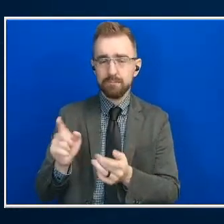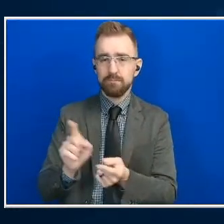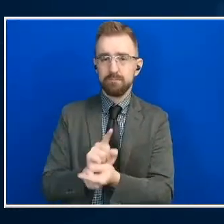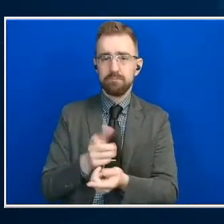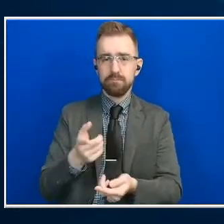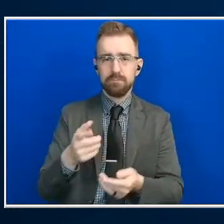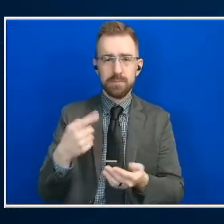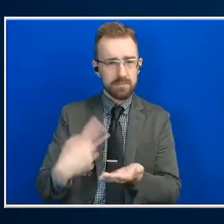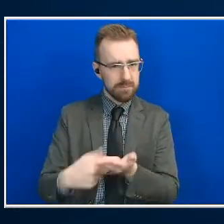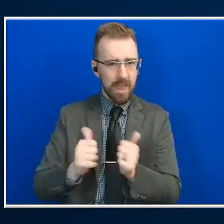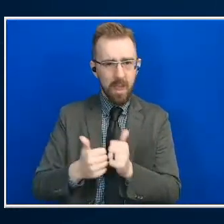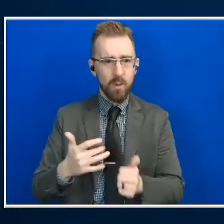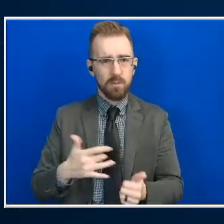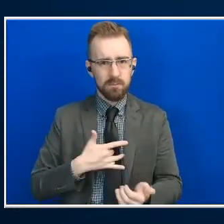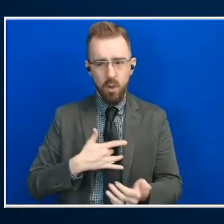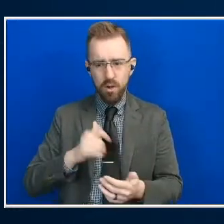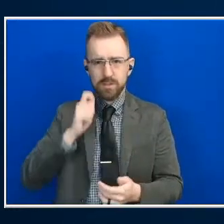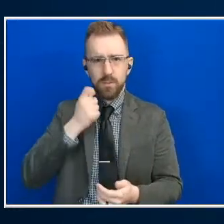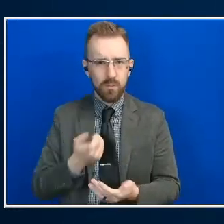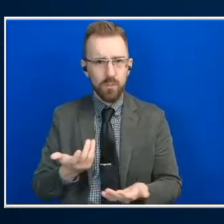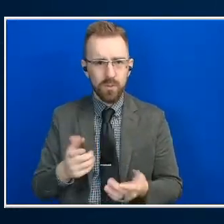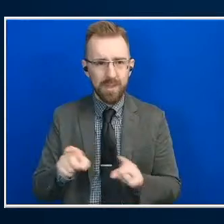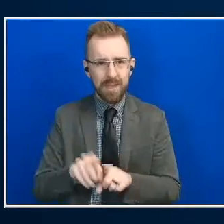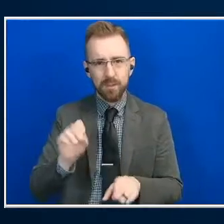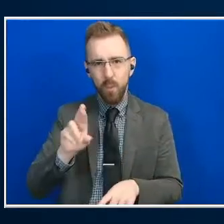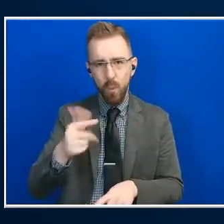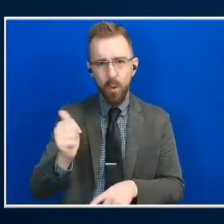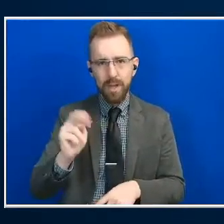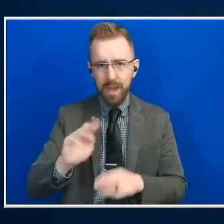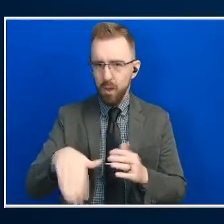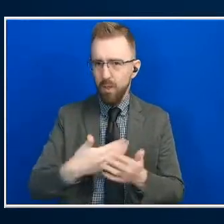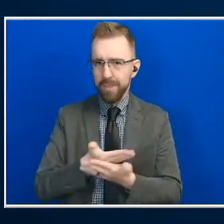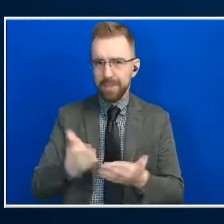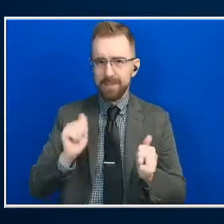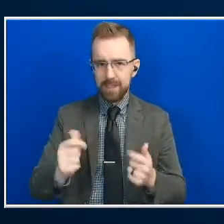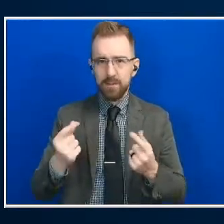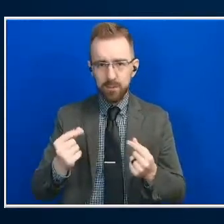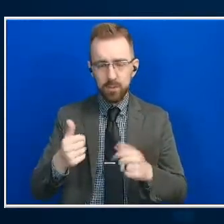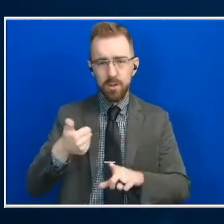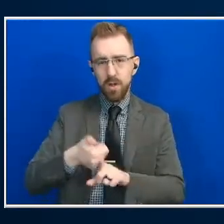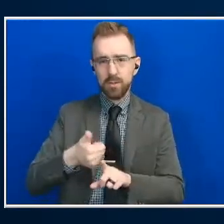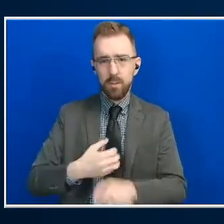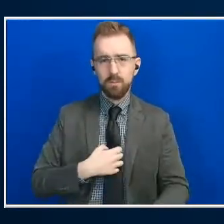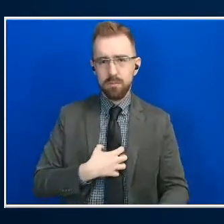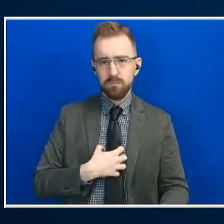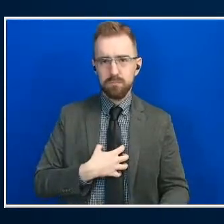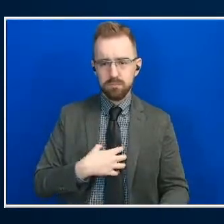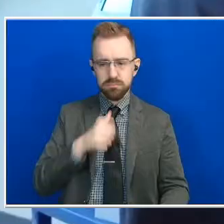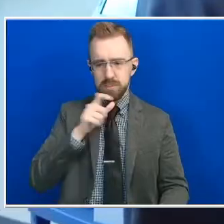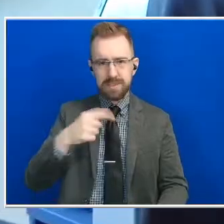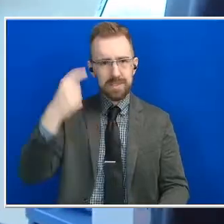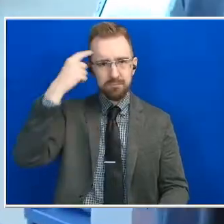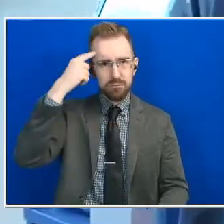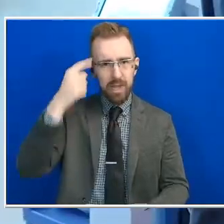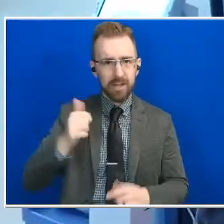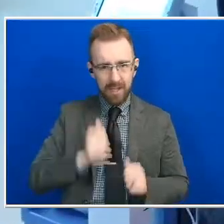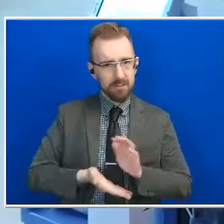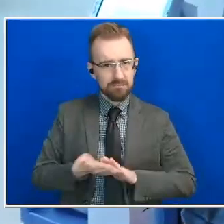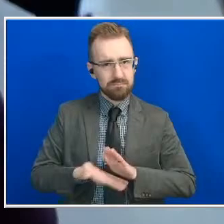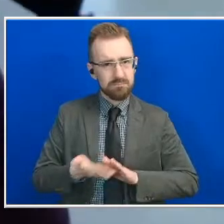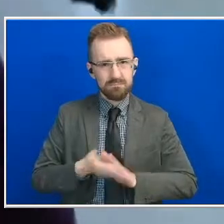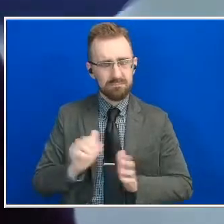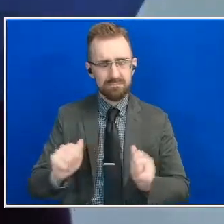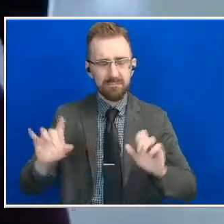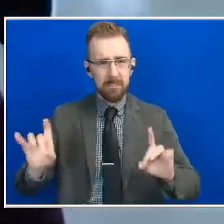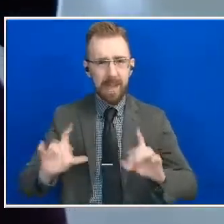is. As an organ, all the things that it can do, the fact that it can beat on its own without any help from the brain. I mean, it's quite magical. Yeah, exactly. So, in your